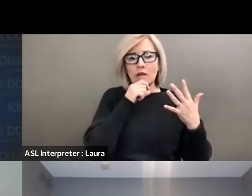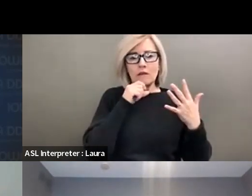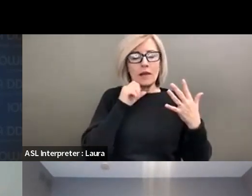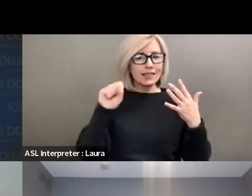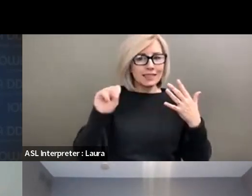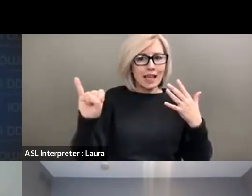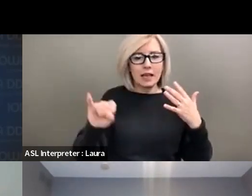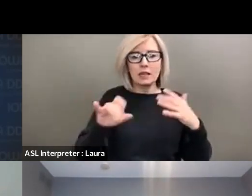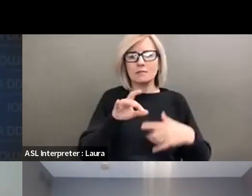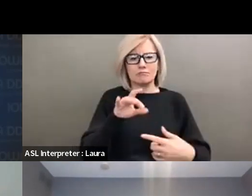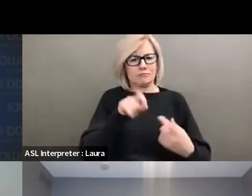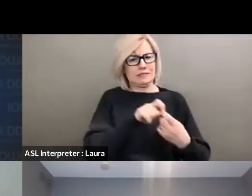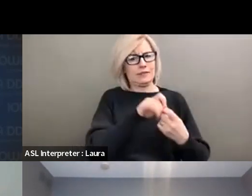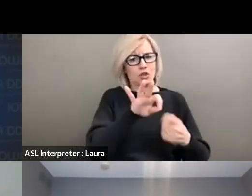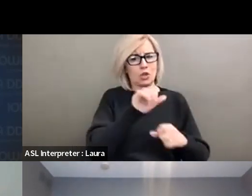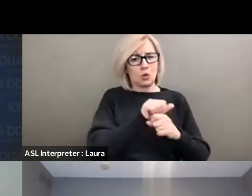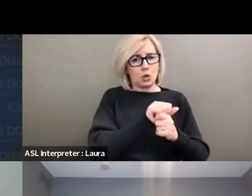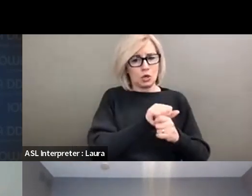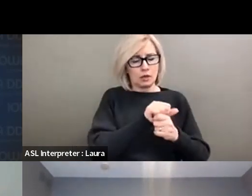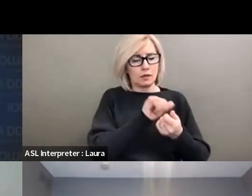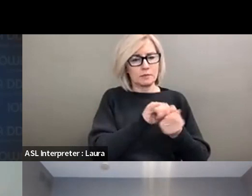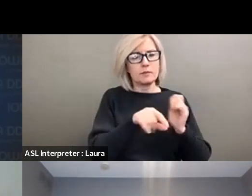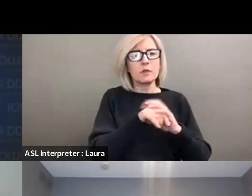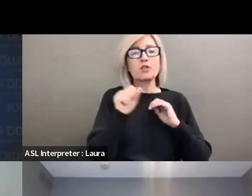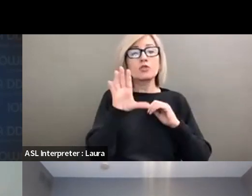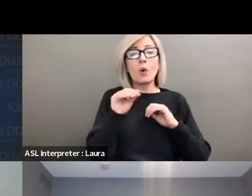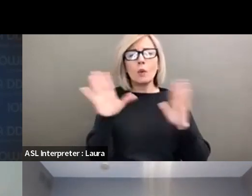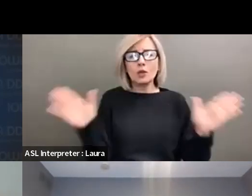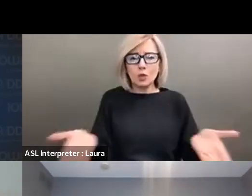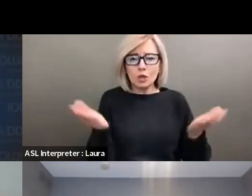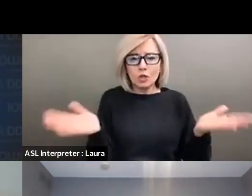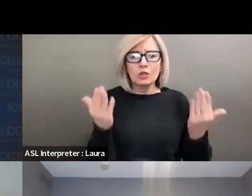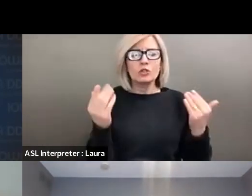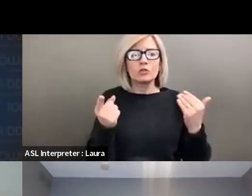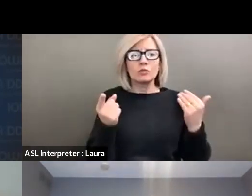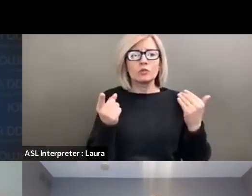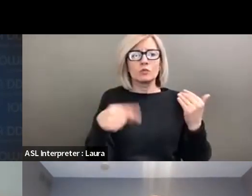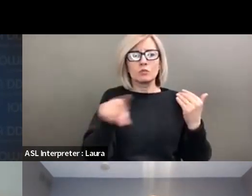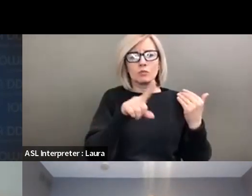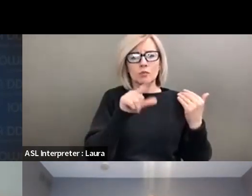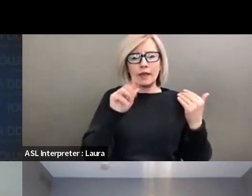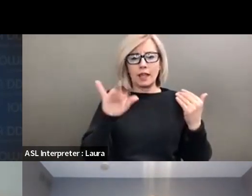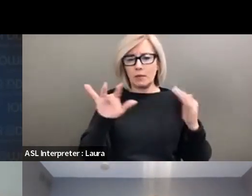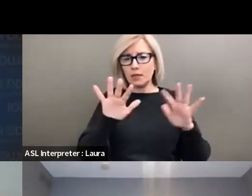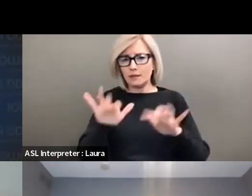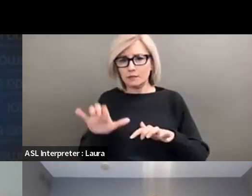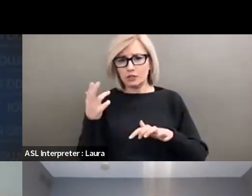SSI, especially if you're going to work. So I just want to encourage you, and I know I believe Amy put in the chat that there is